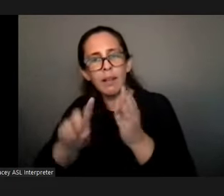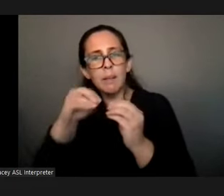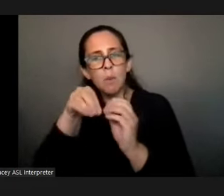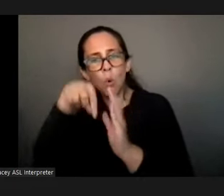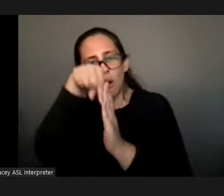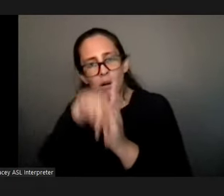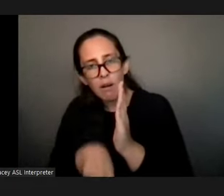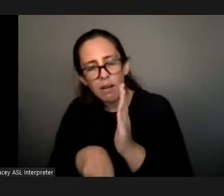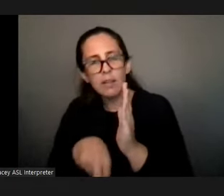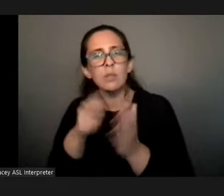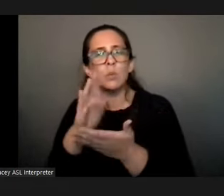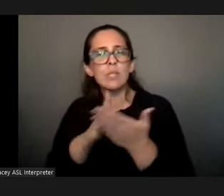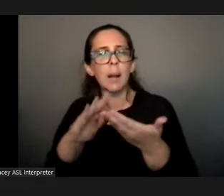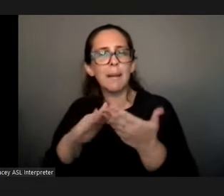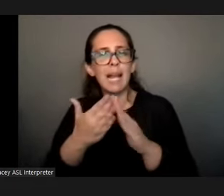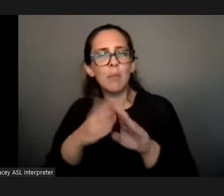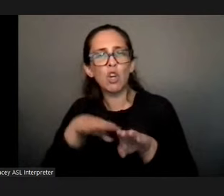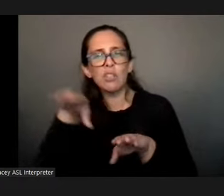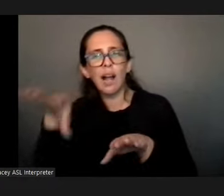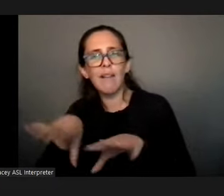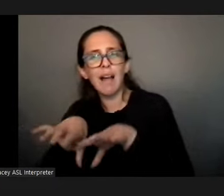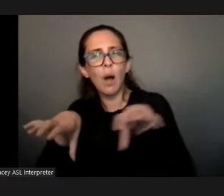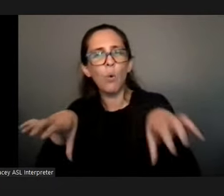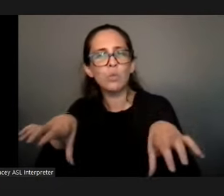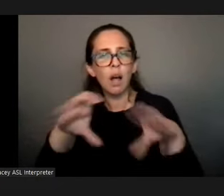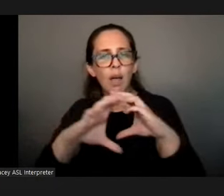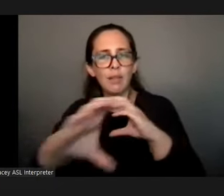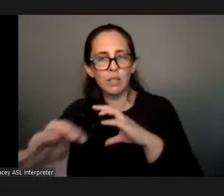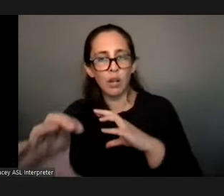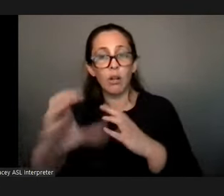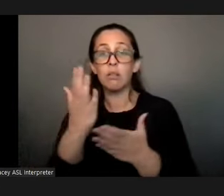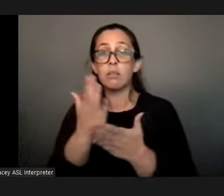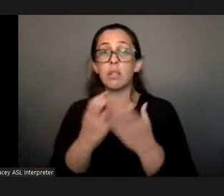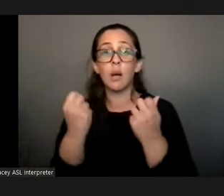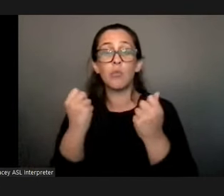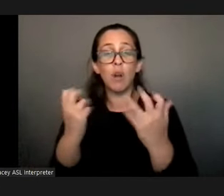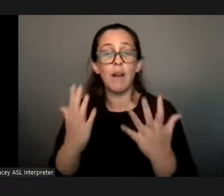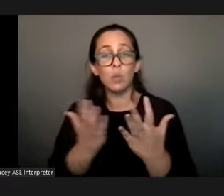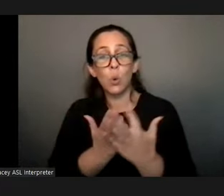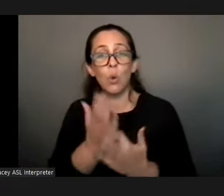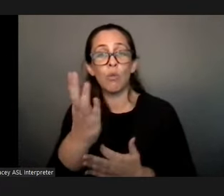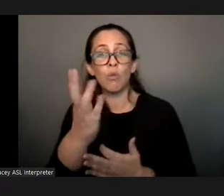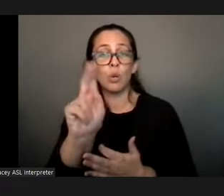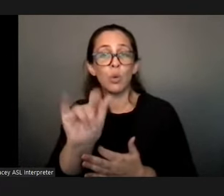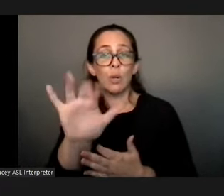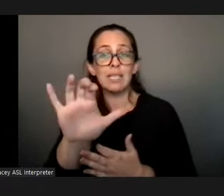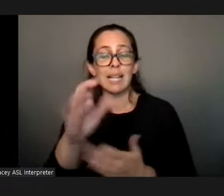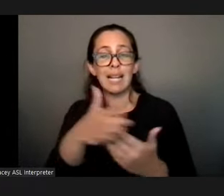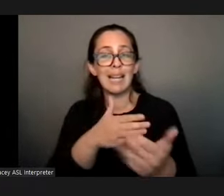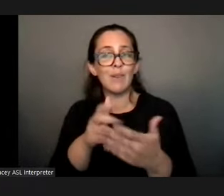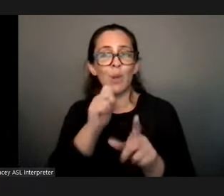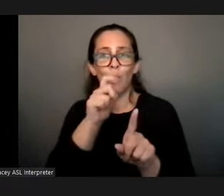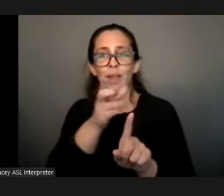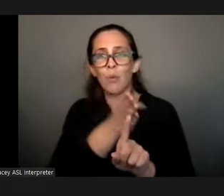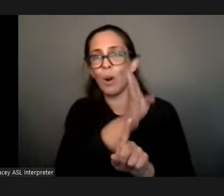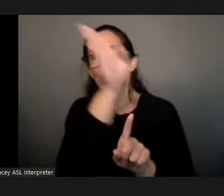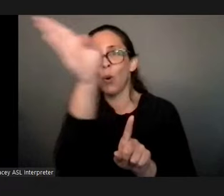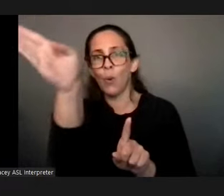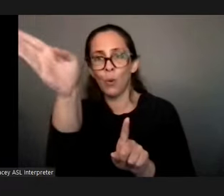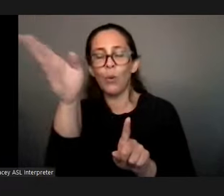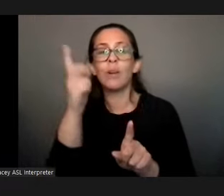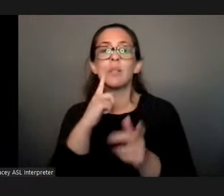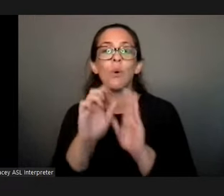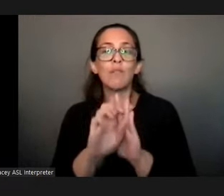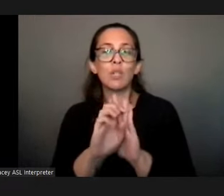adjacent to both sides of these tunnels. Some drivers currently travel through Manhattan, although their destination is elsewhere. For example, you